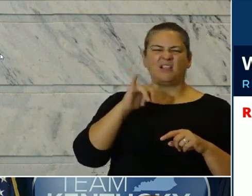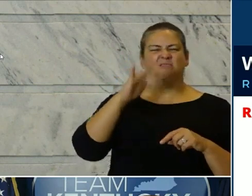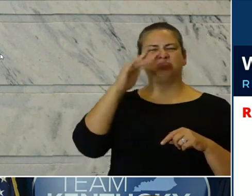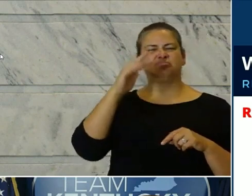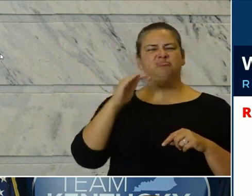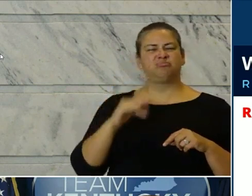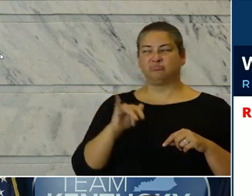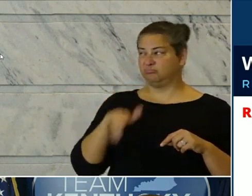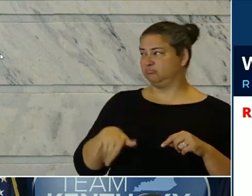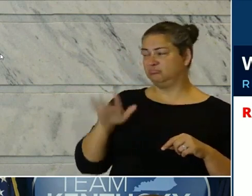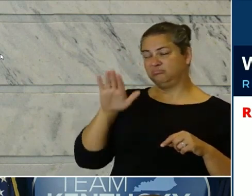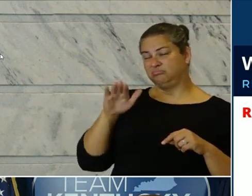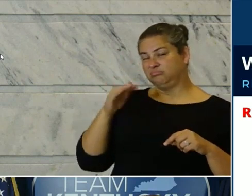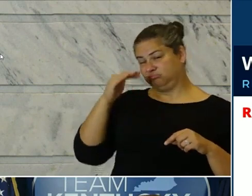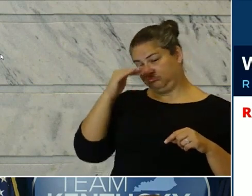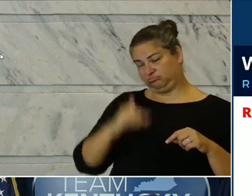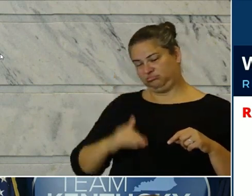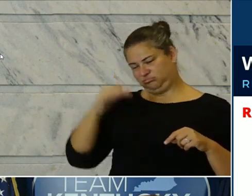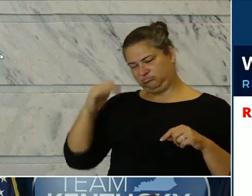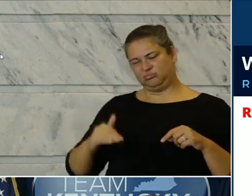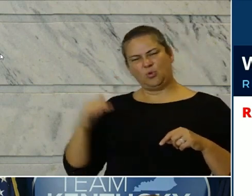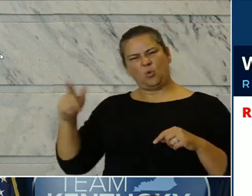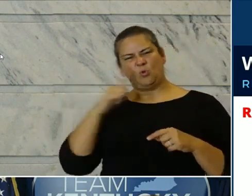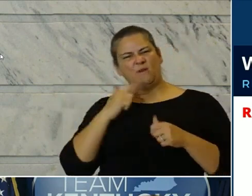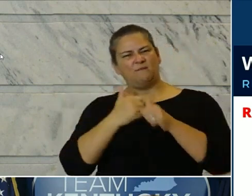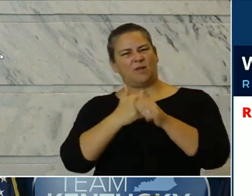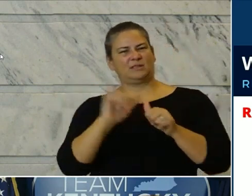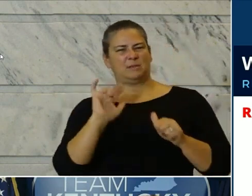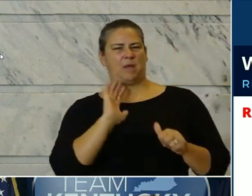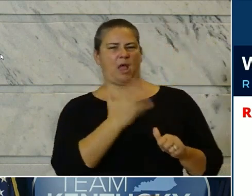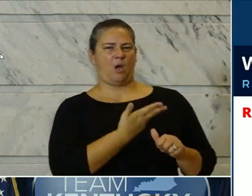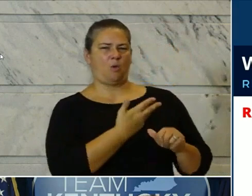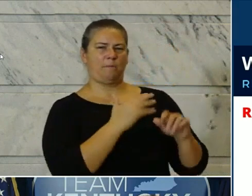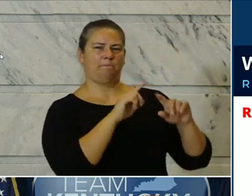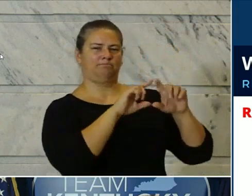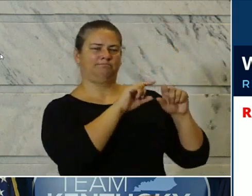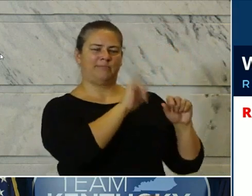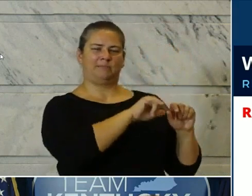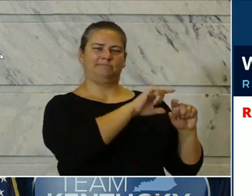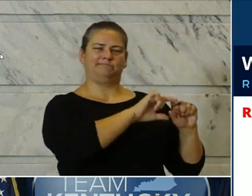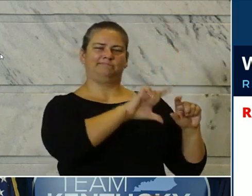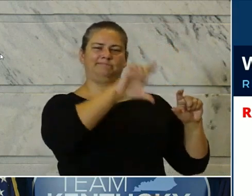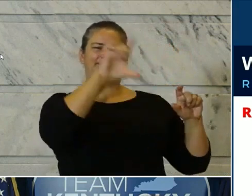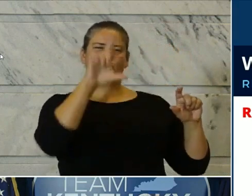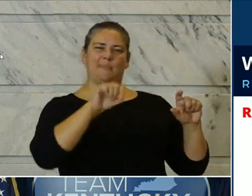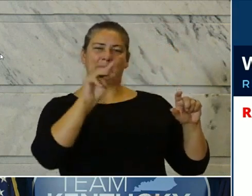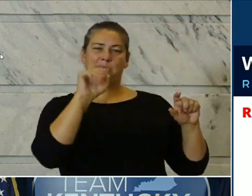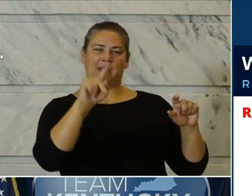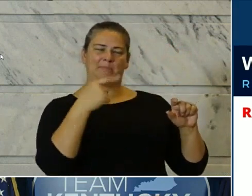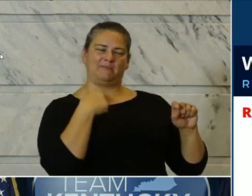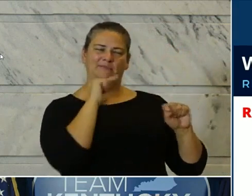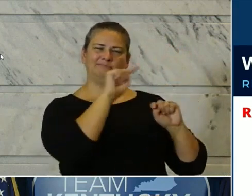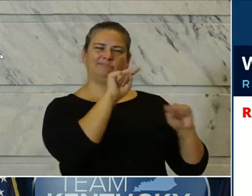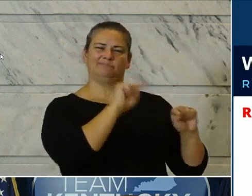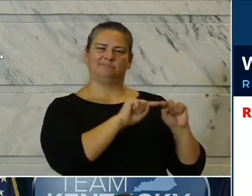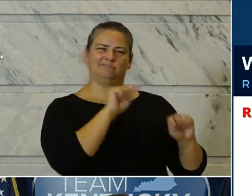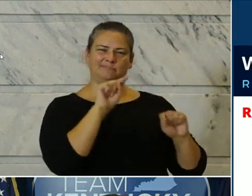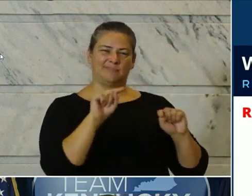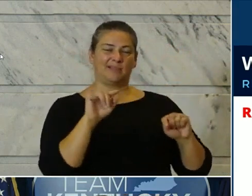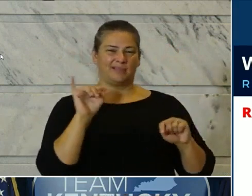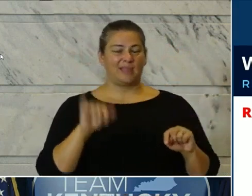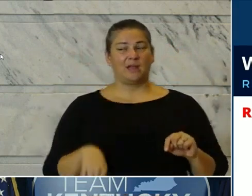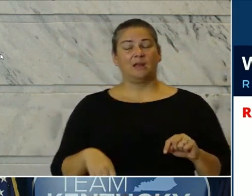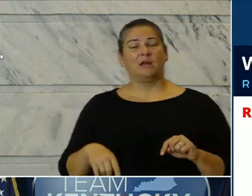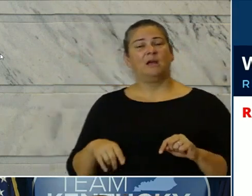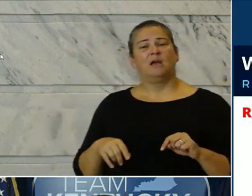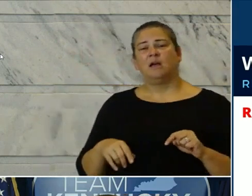these overlap with our incident maps. Now, we've had, you know, some groups, and I'm not suggesting it's those up here, try to argue their way